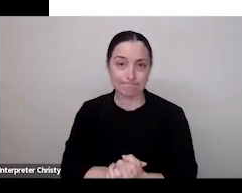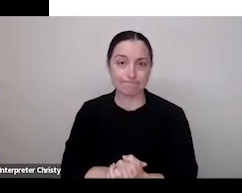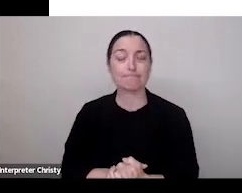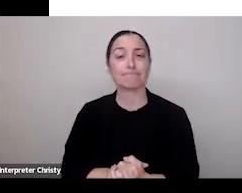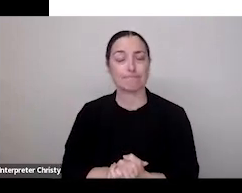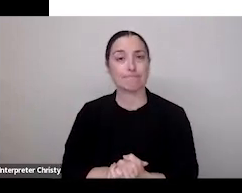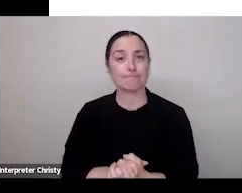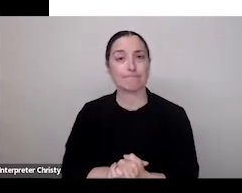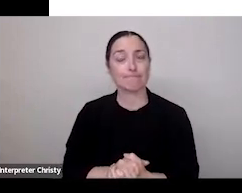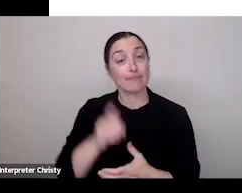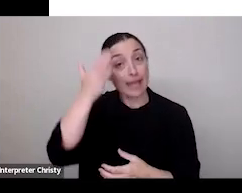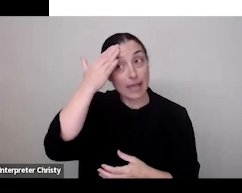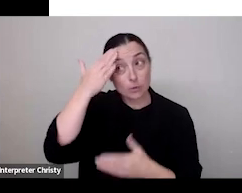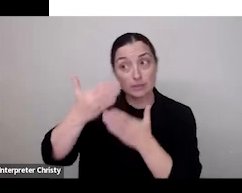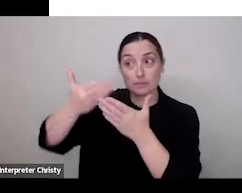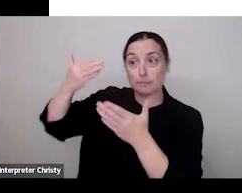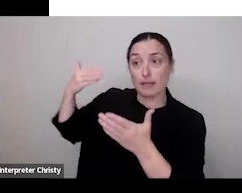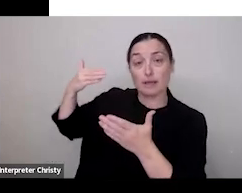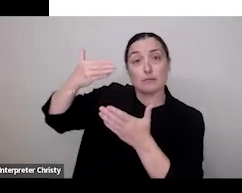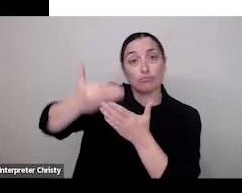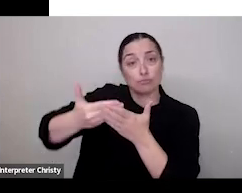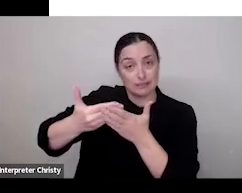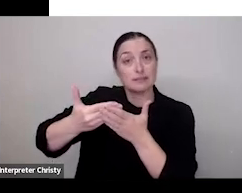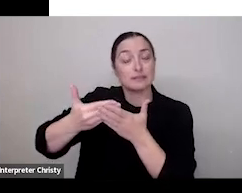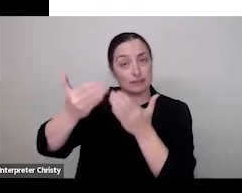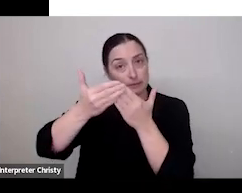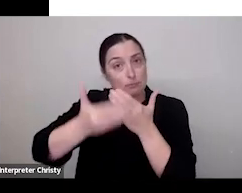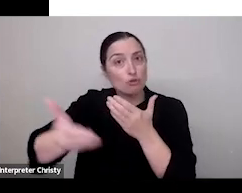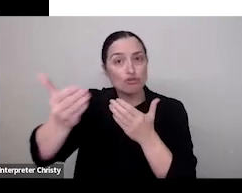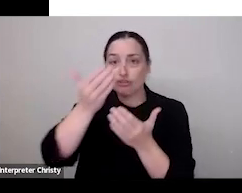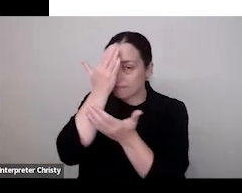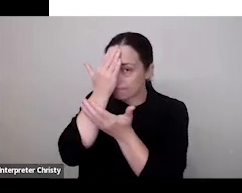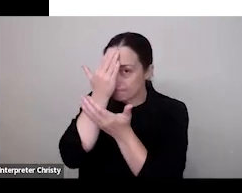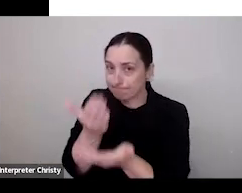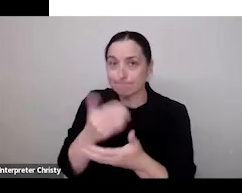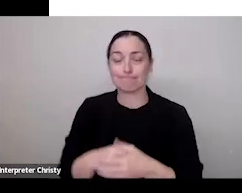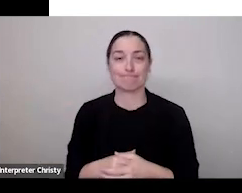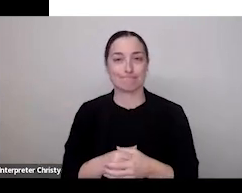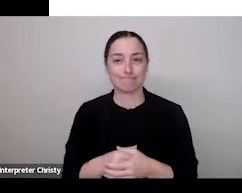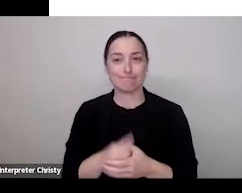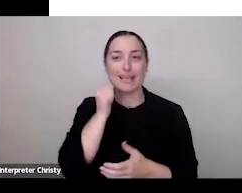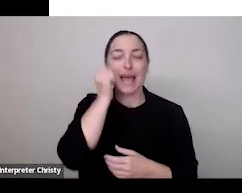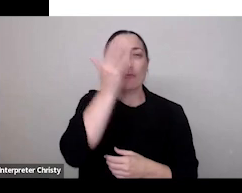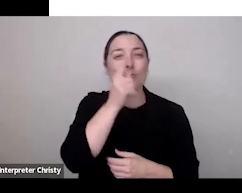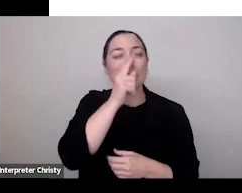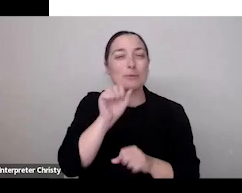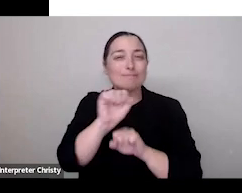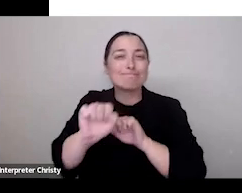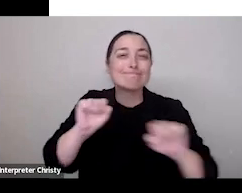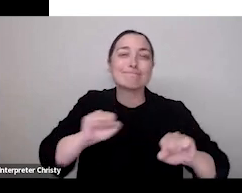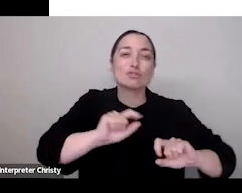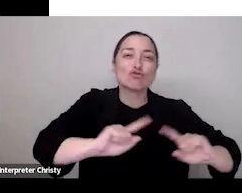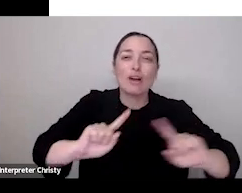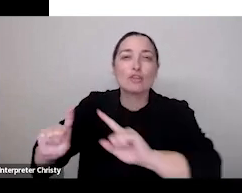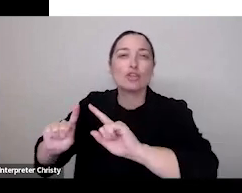I pay my respects to elders past, present and emerging, and I celebrate the diversity of Aboriginal peoples and their